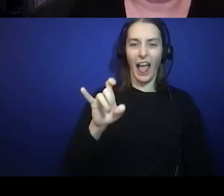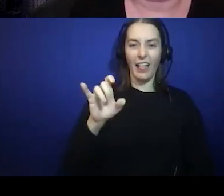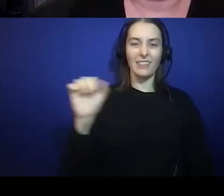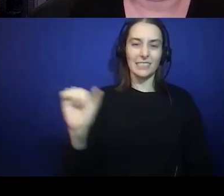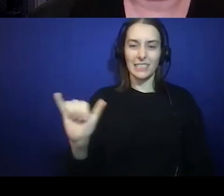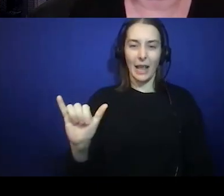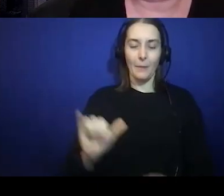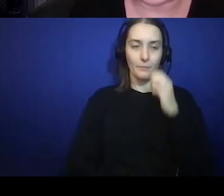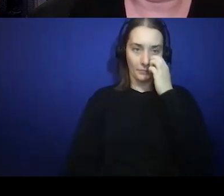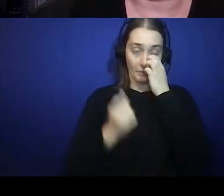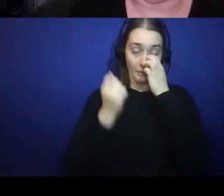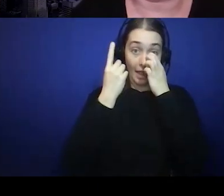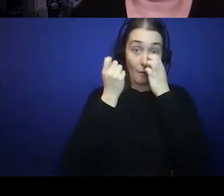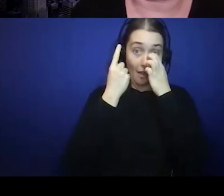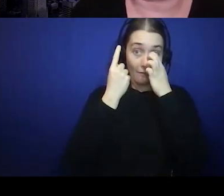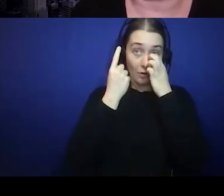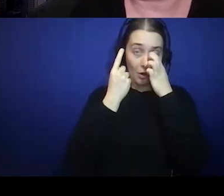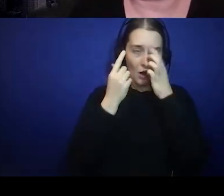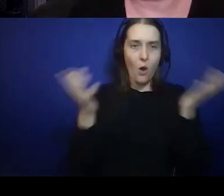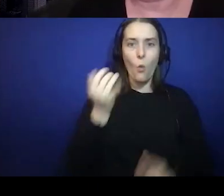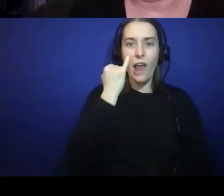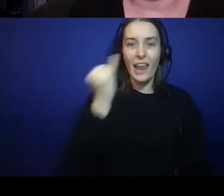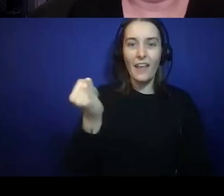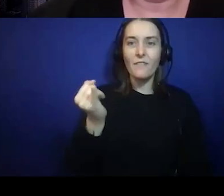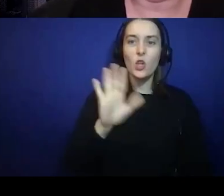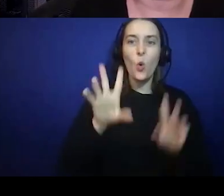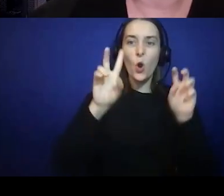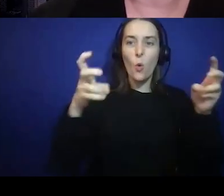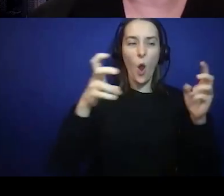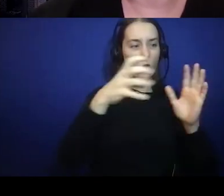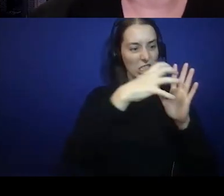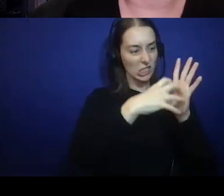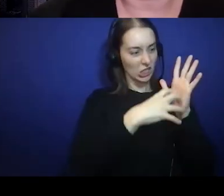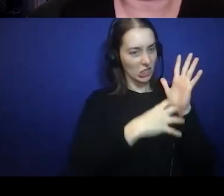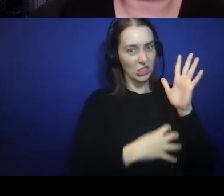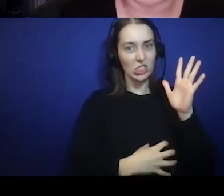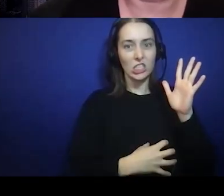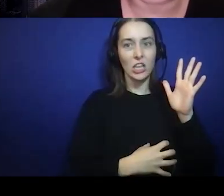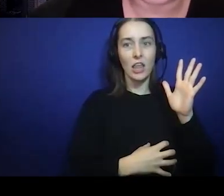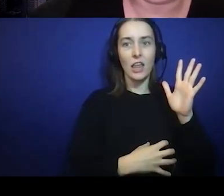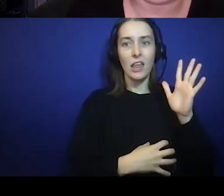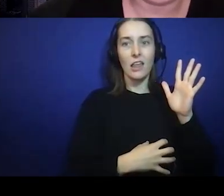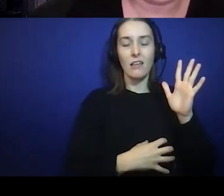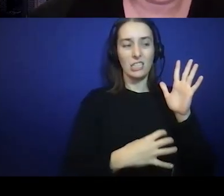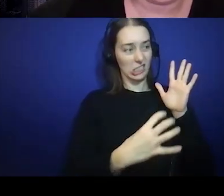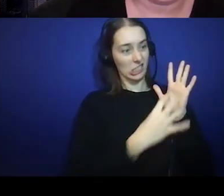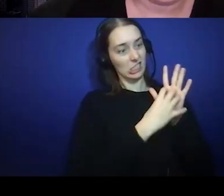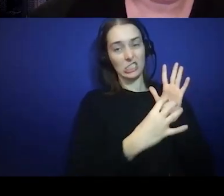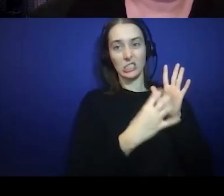However, what if you have a long quotation? If you want to quote a long block of